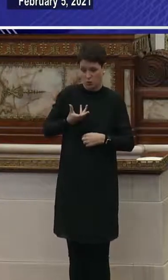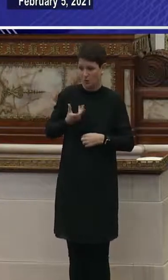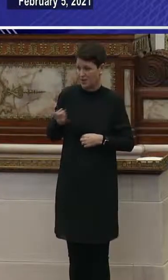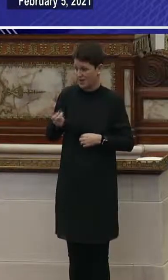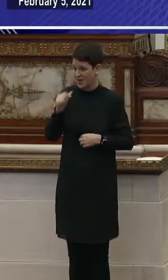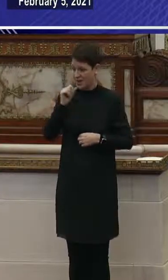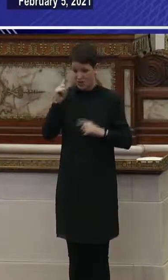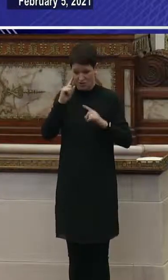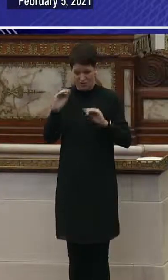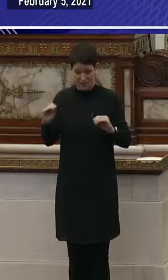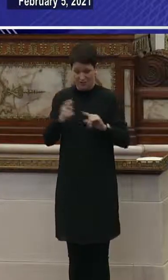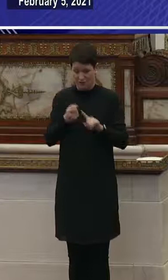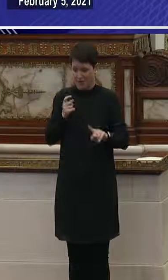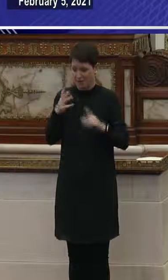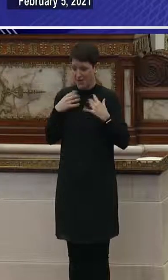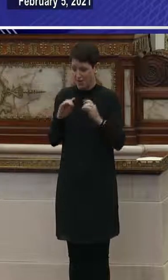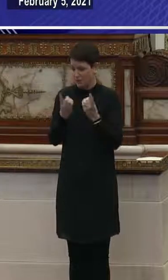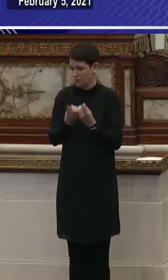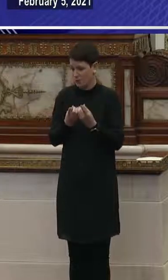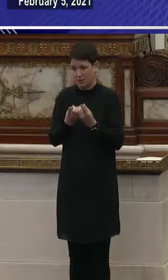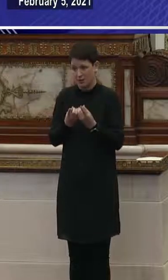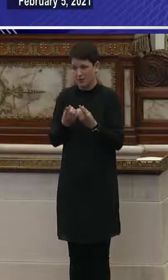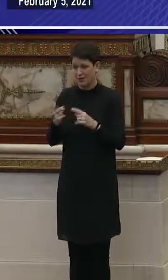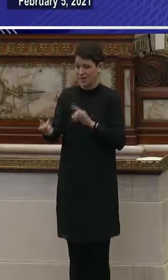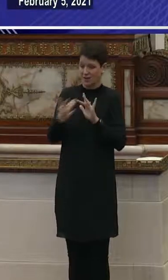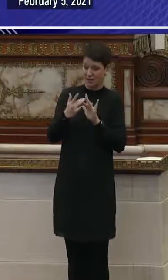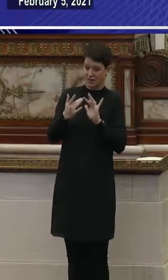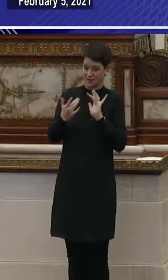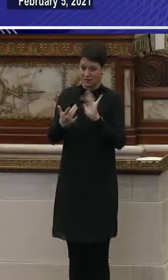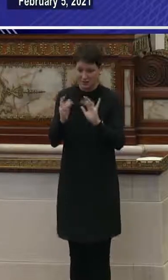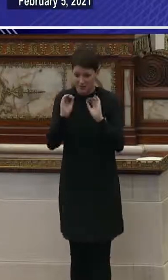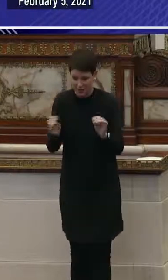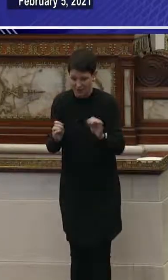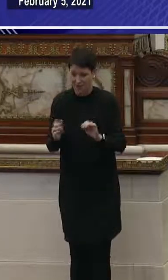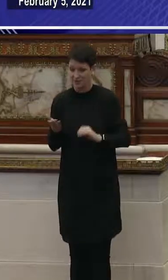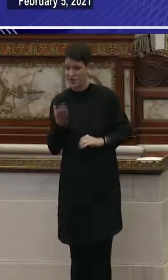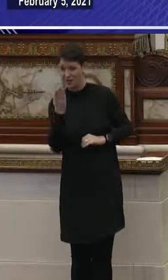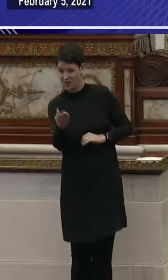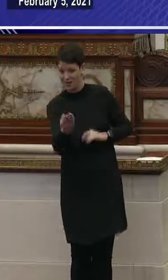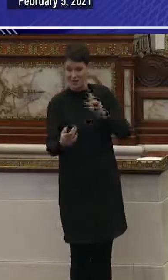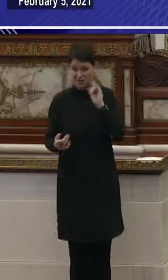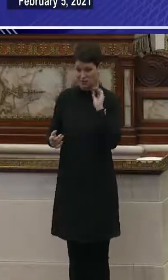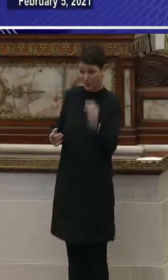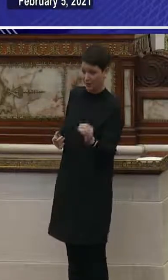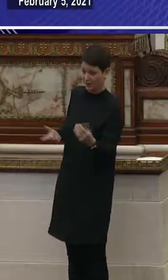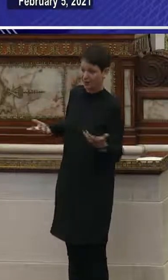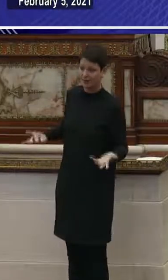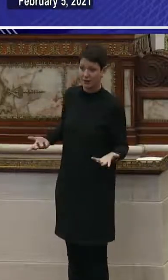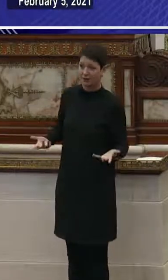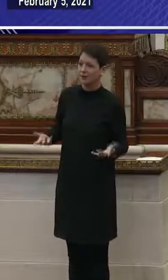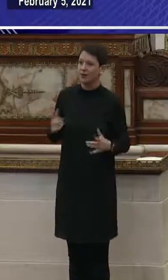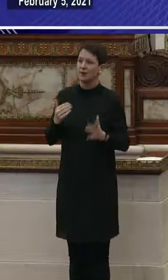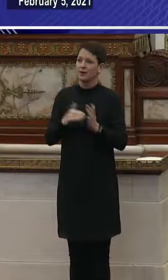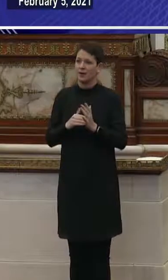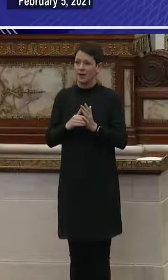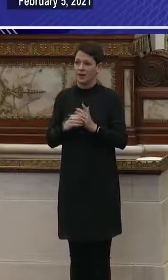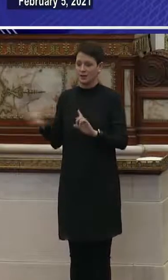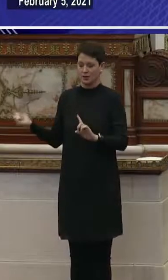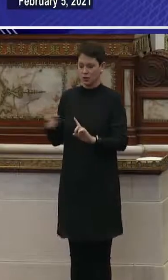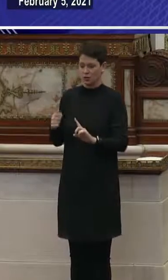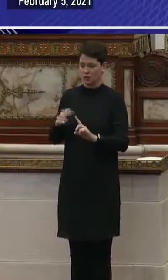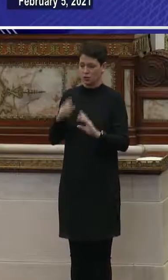don't even hear back from the health department. So they submit an inquiry and they don't hear back. So I think, again, it goes to